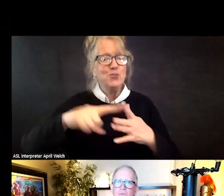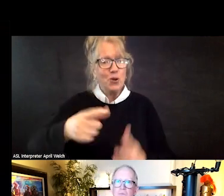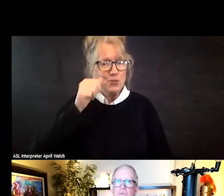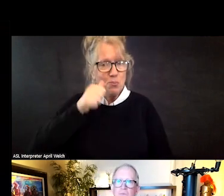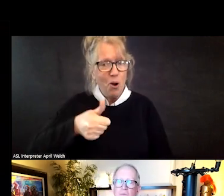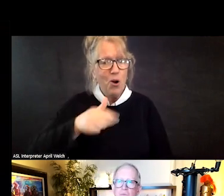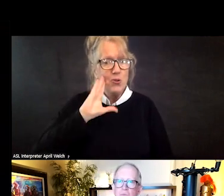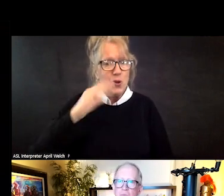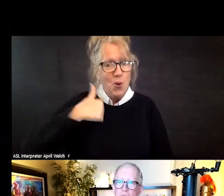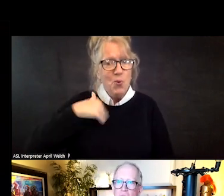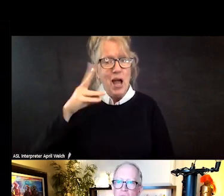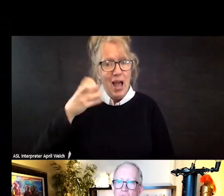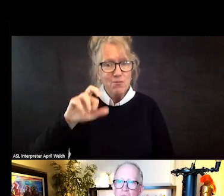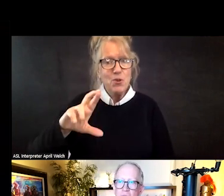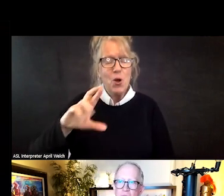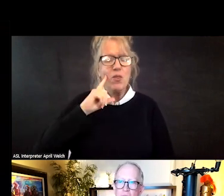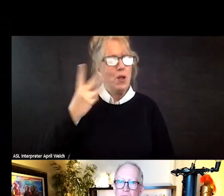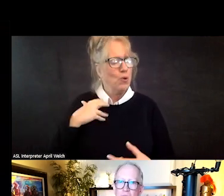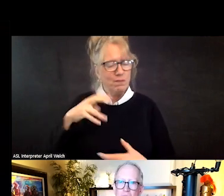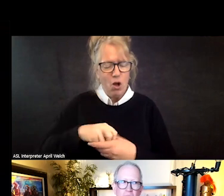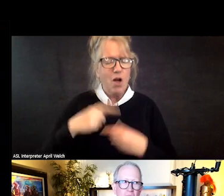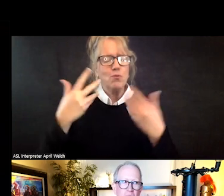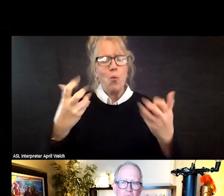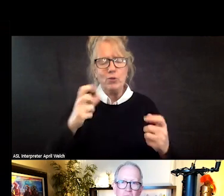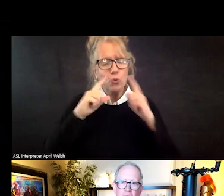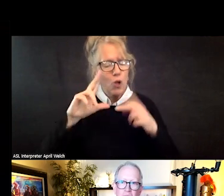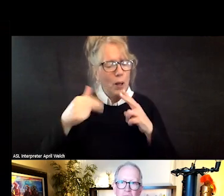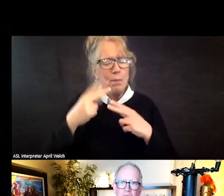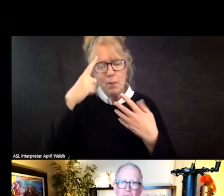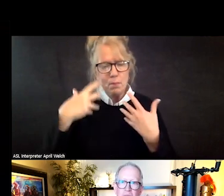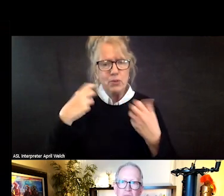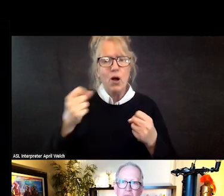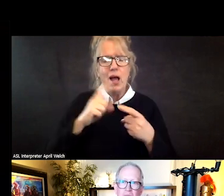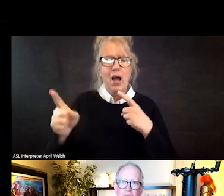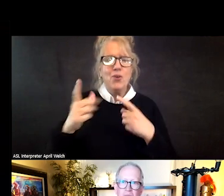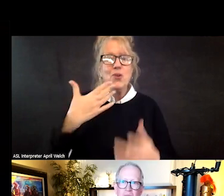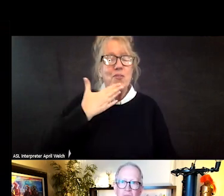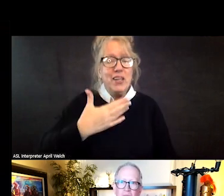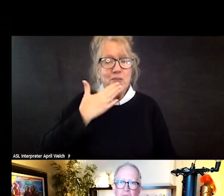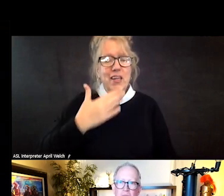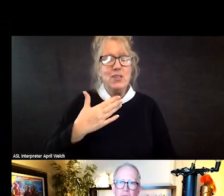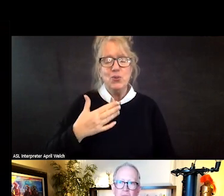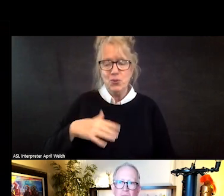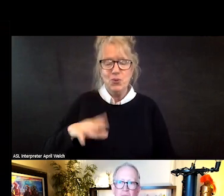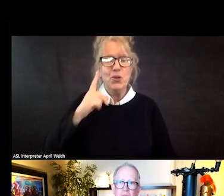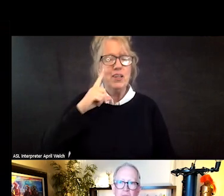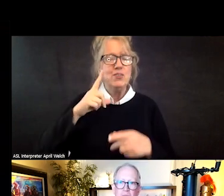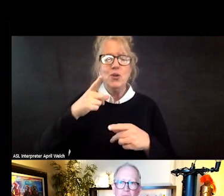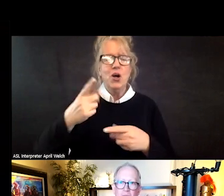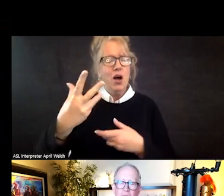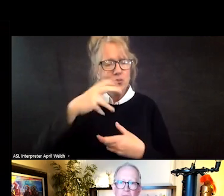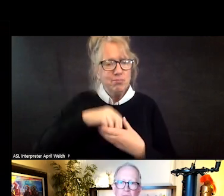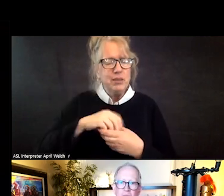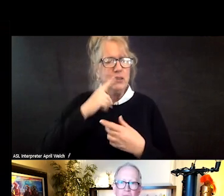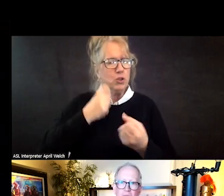have this webinar series that we're all involved in. We want to talk about mental health after a crisis. So thank you, to RI International for always being a good partner.